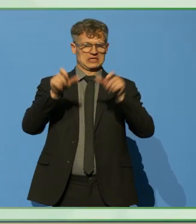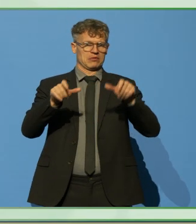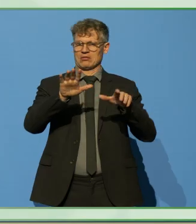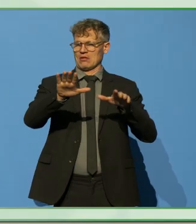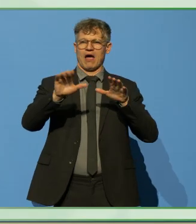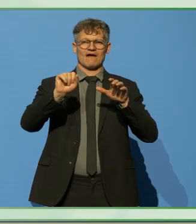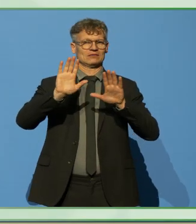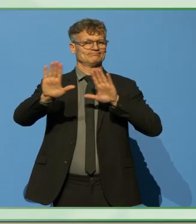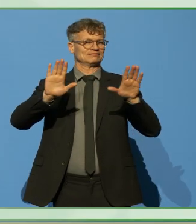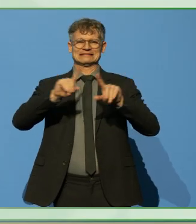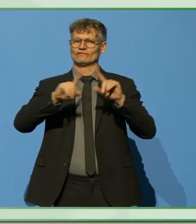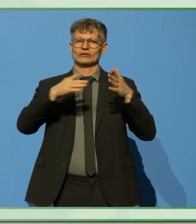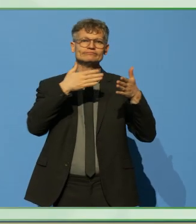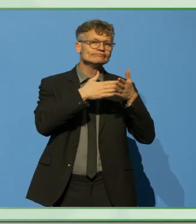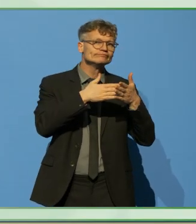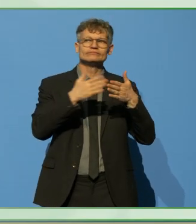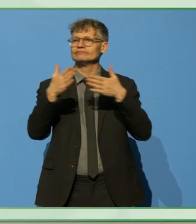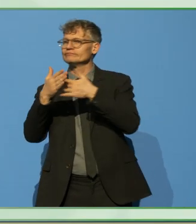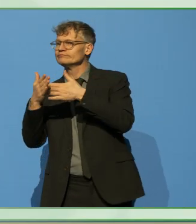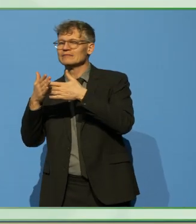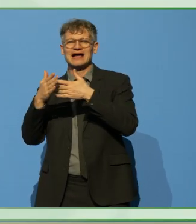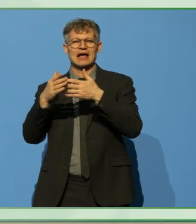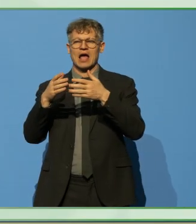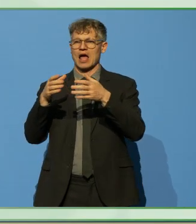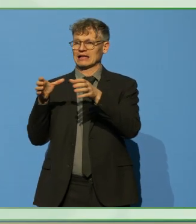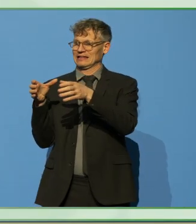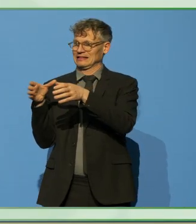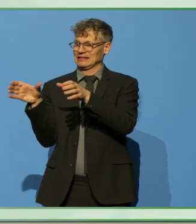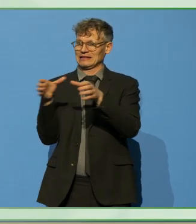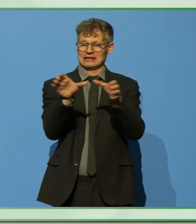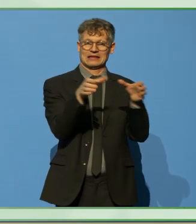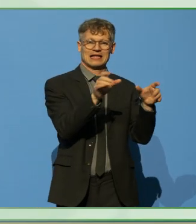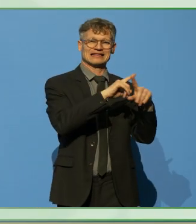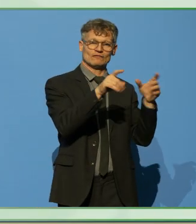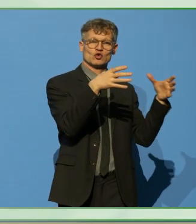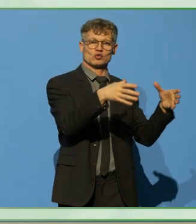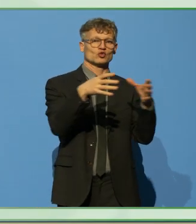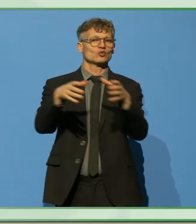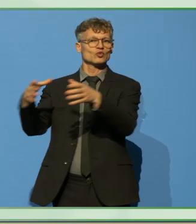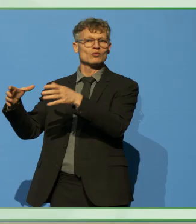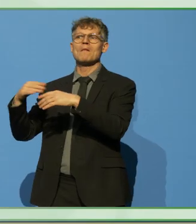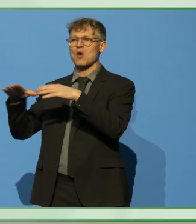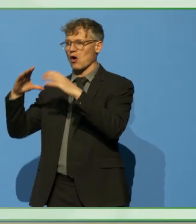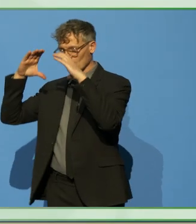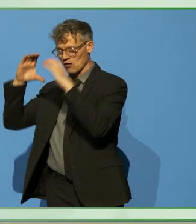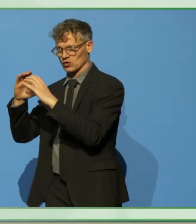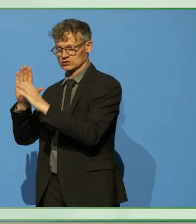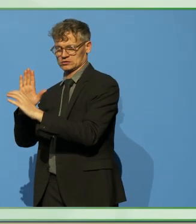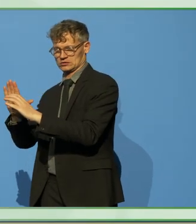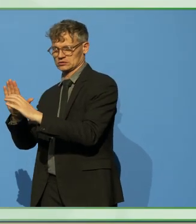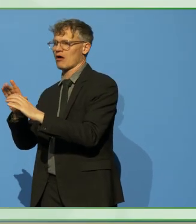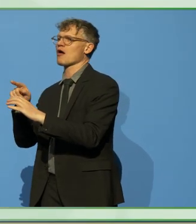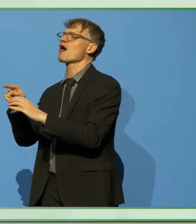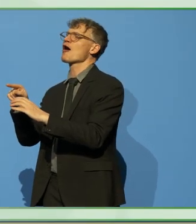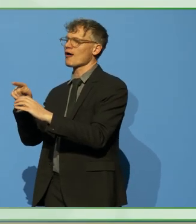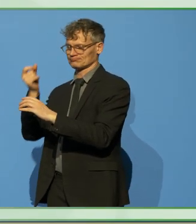So by segmenting them in different user groups, we can more focus on the obstacles